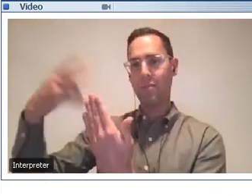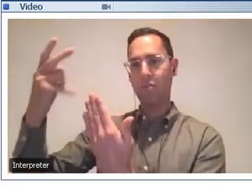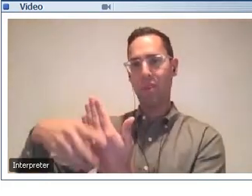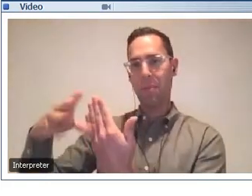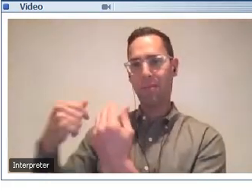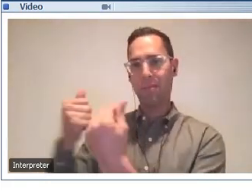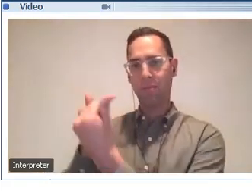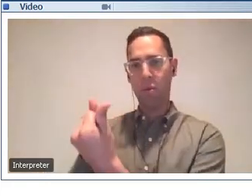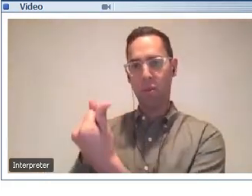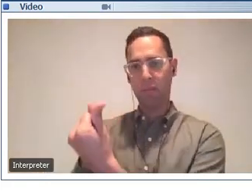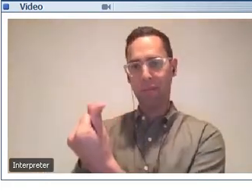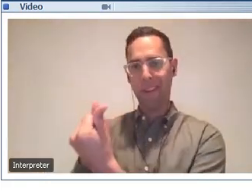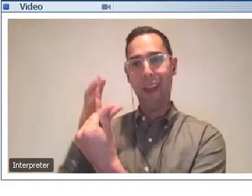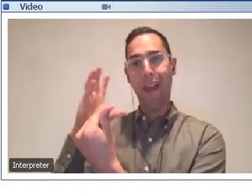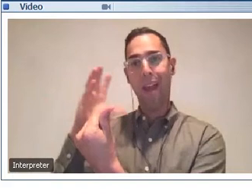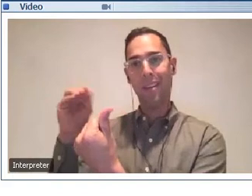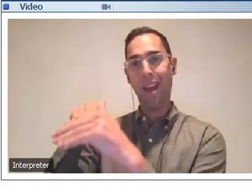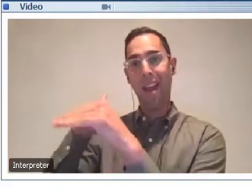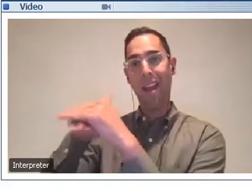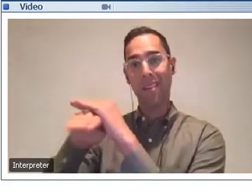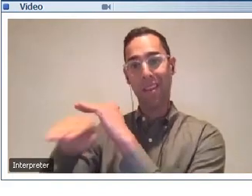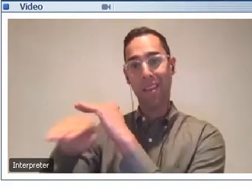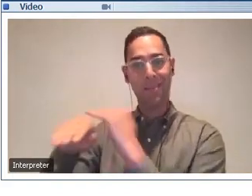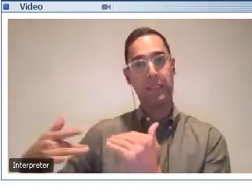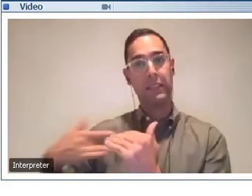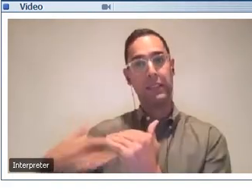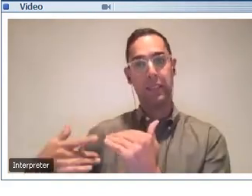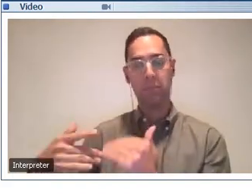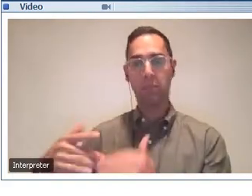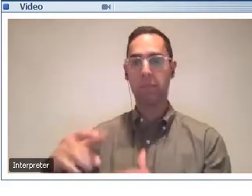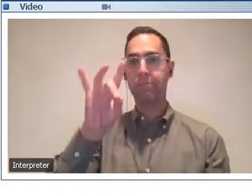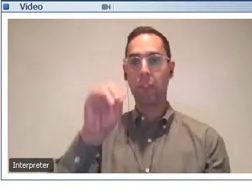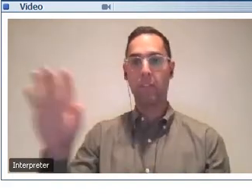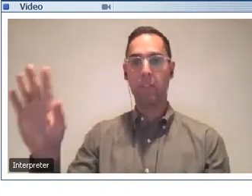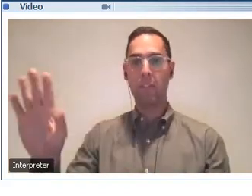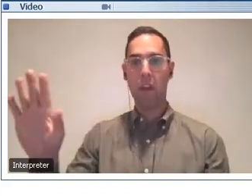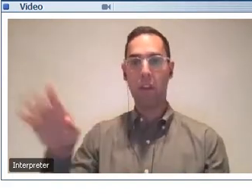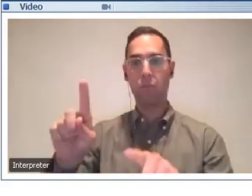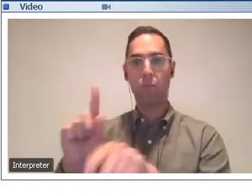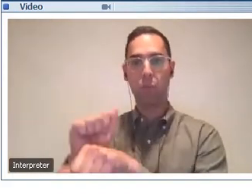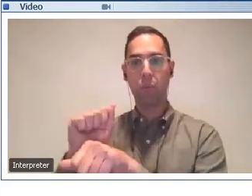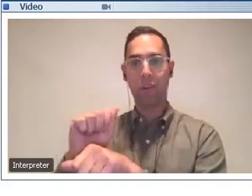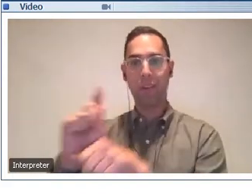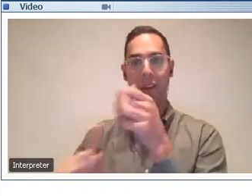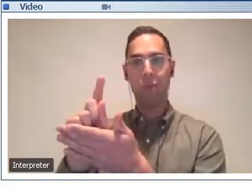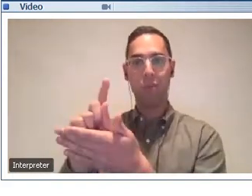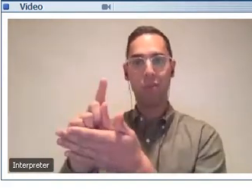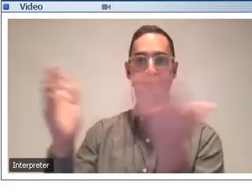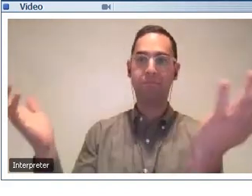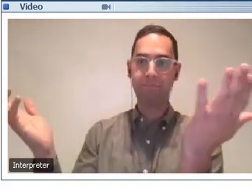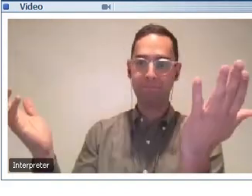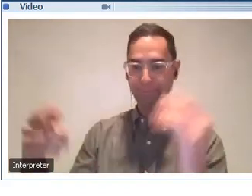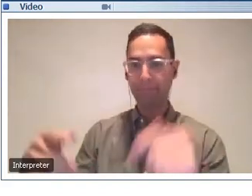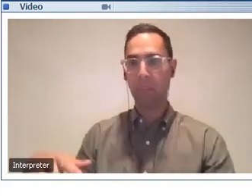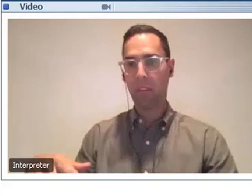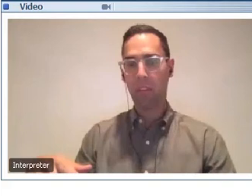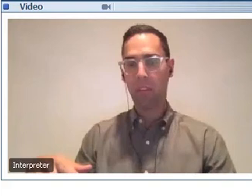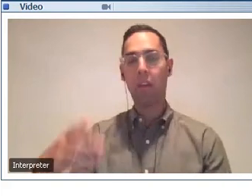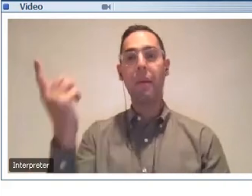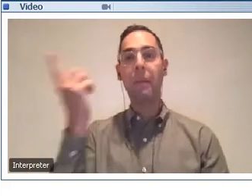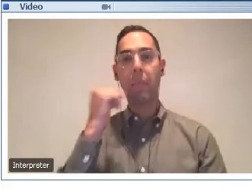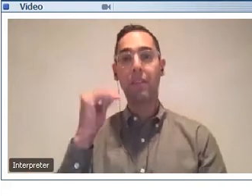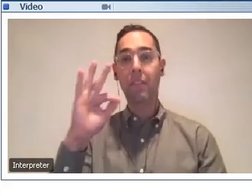is often during work hours. Because of paid leave and I think some workplace flexibility, my parents really